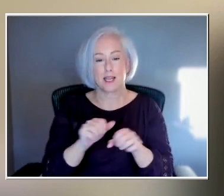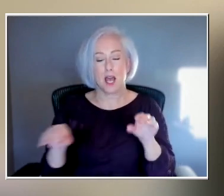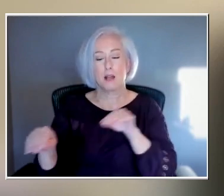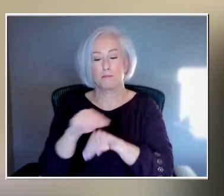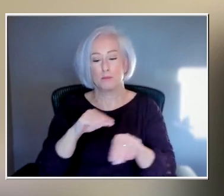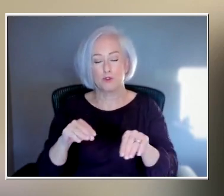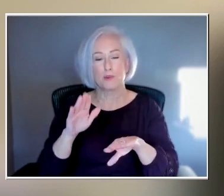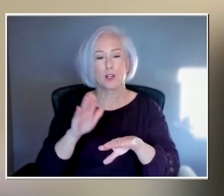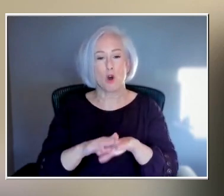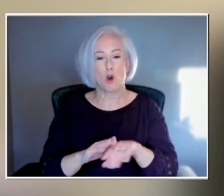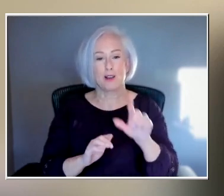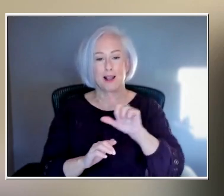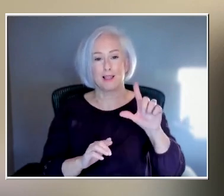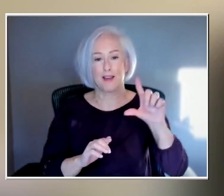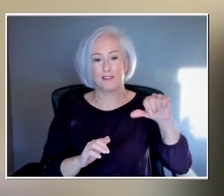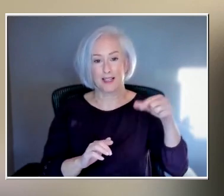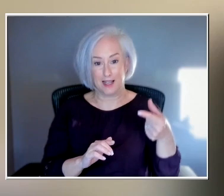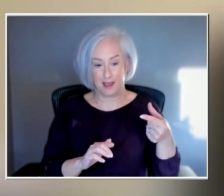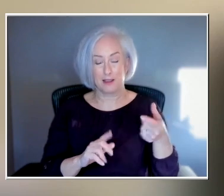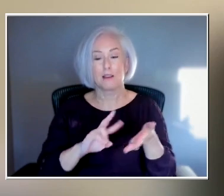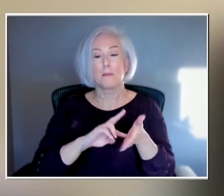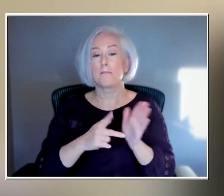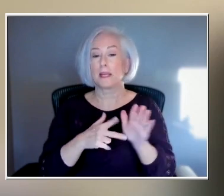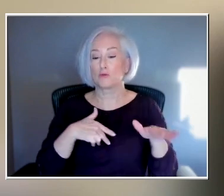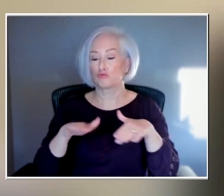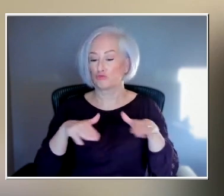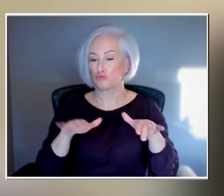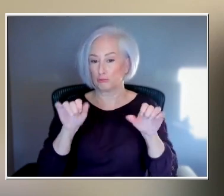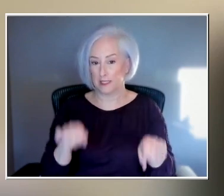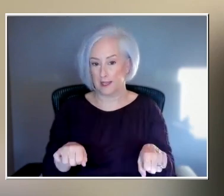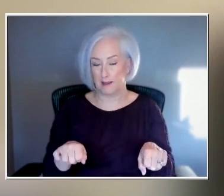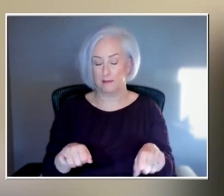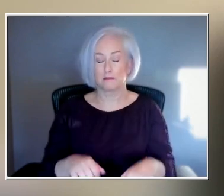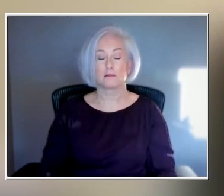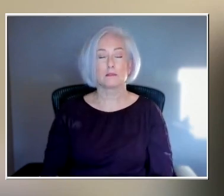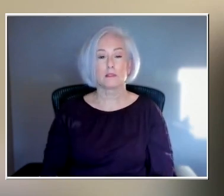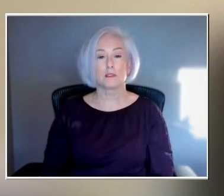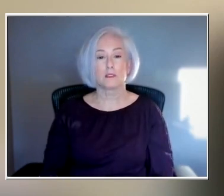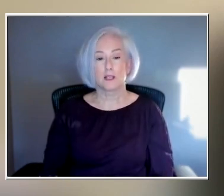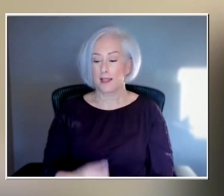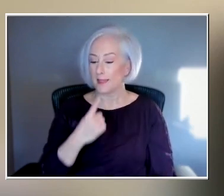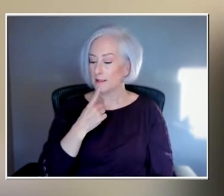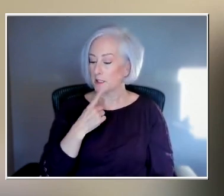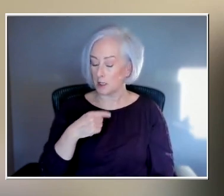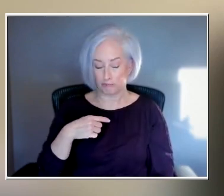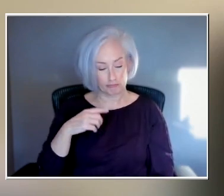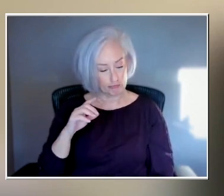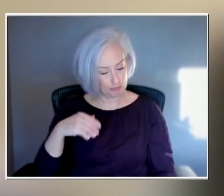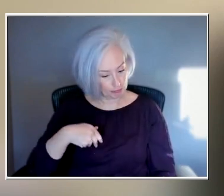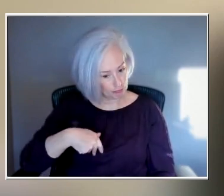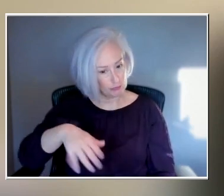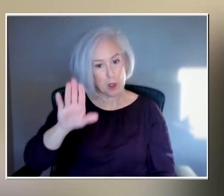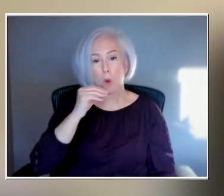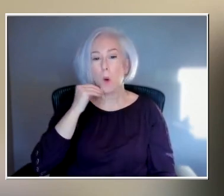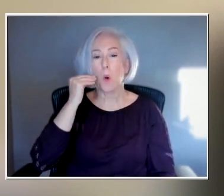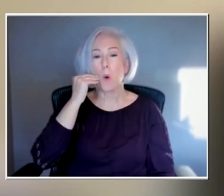leg, so I could walk. So they told me, great, you can go home. And I